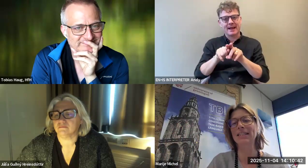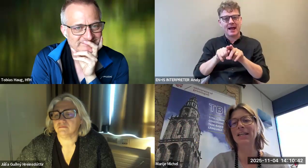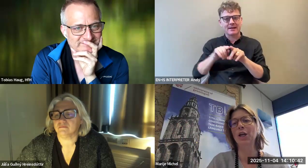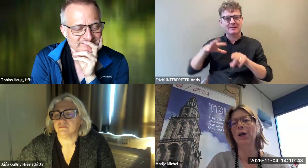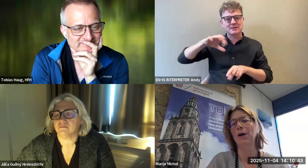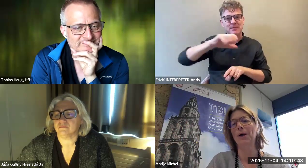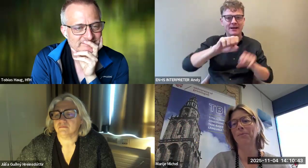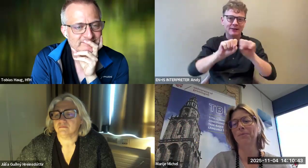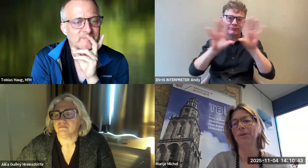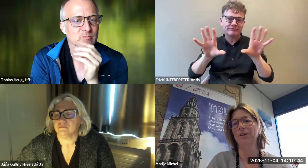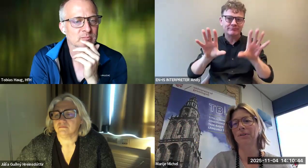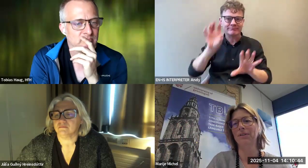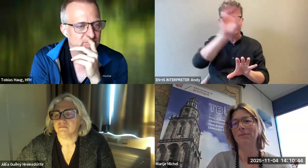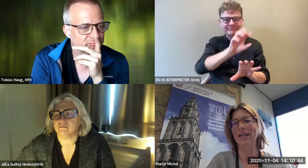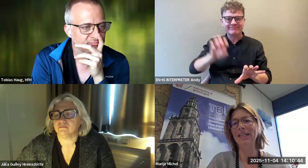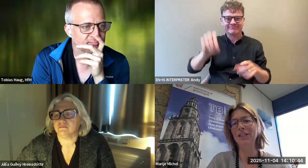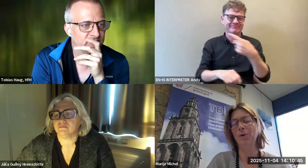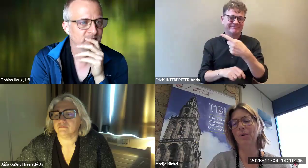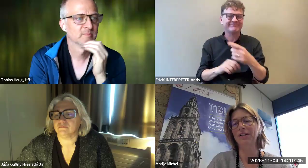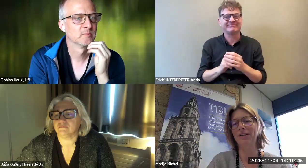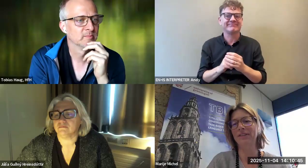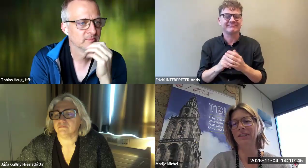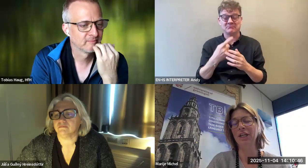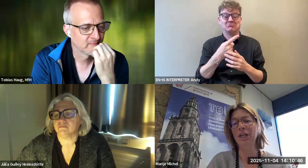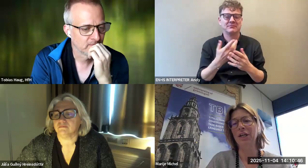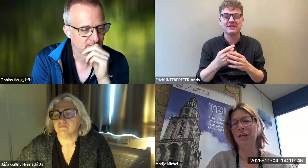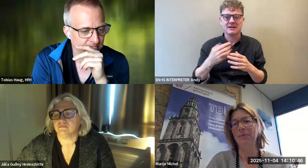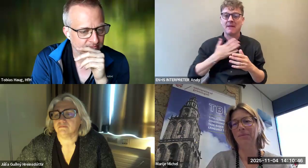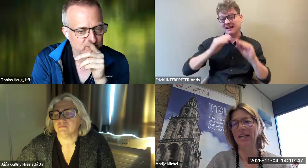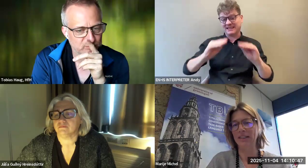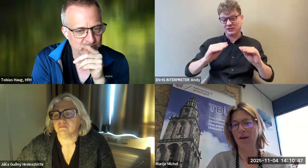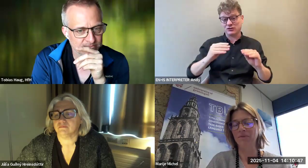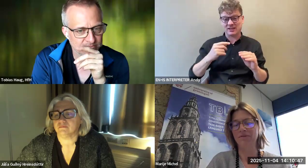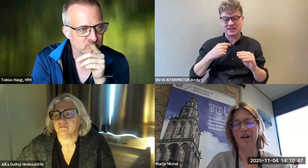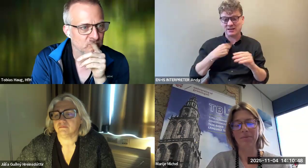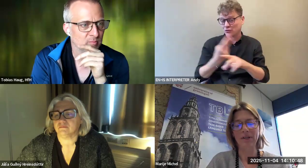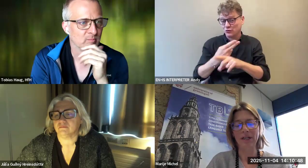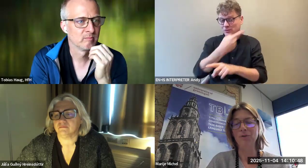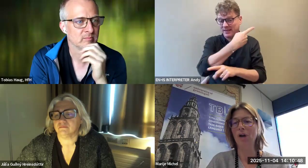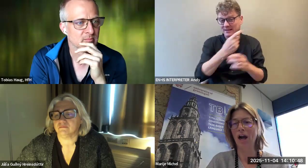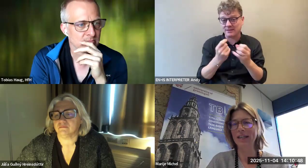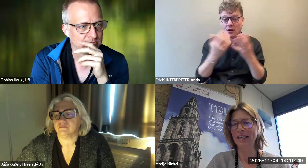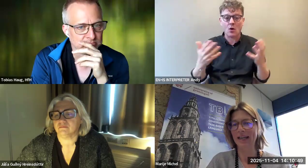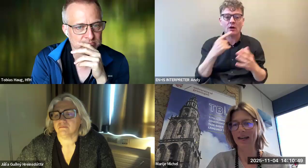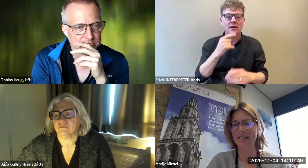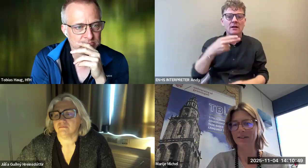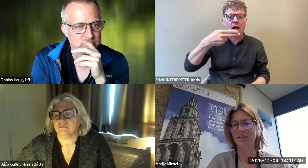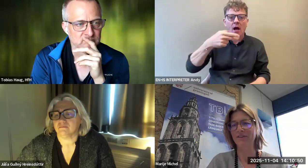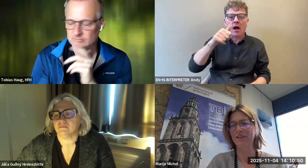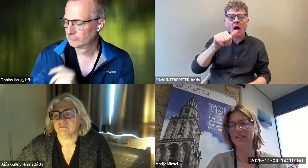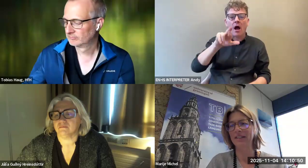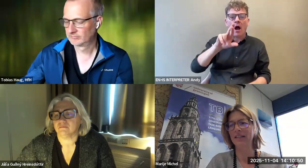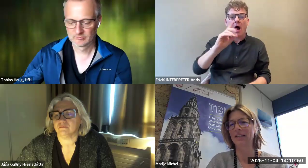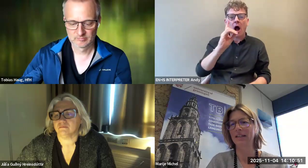right-hand side, also in my teaching quite often. And it comes from Luke Harding,